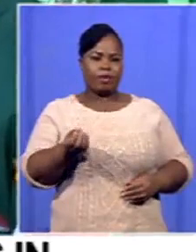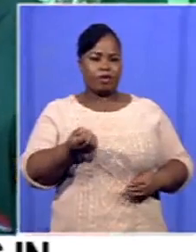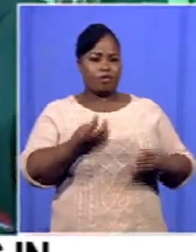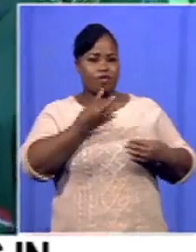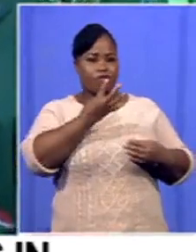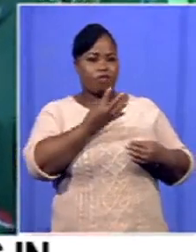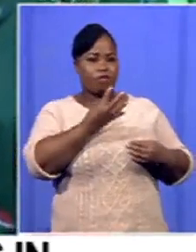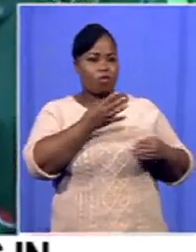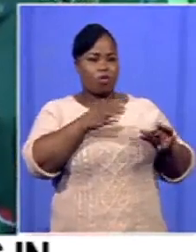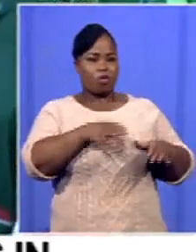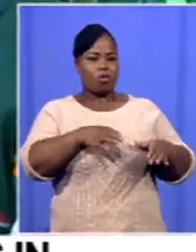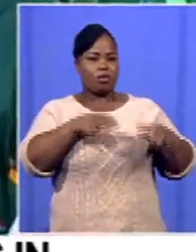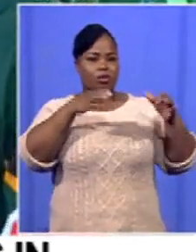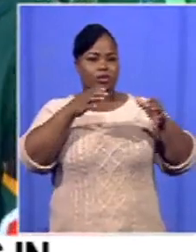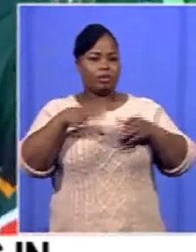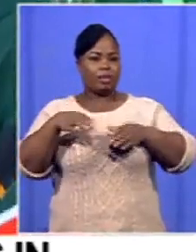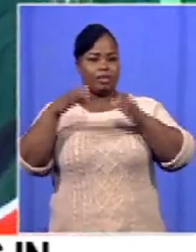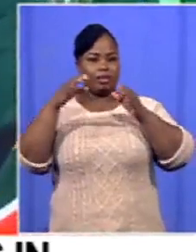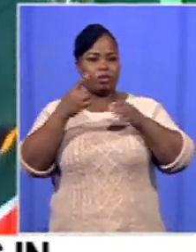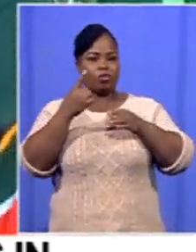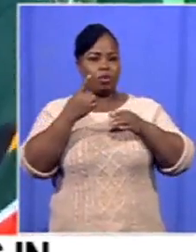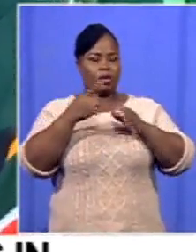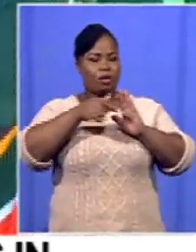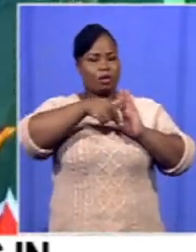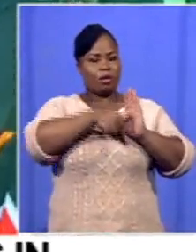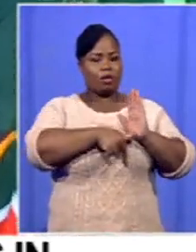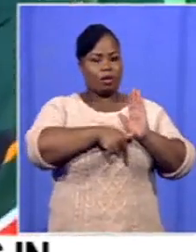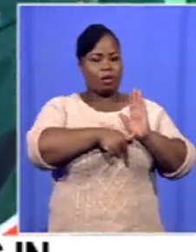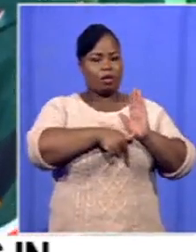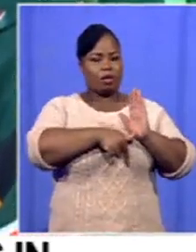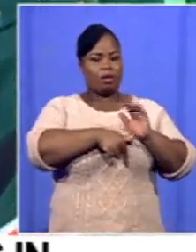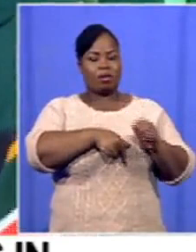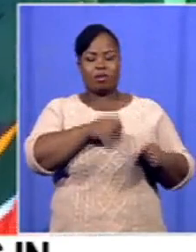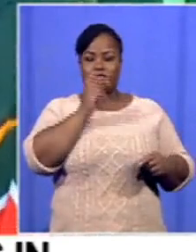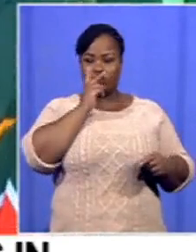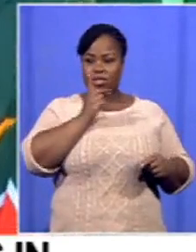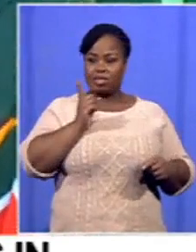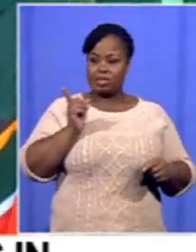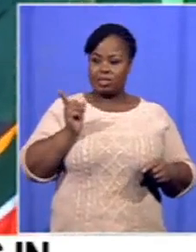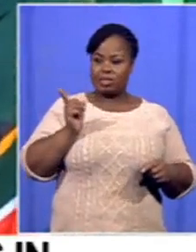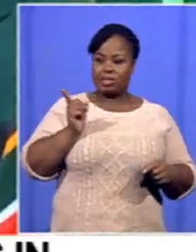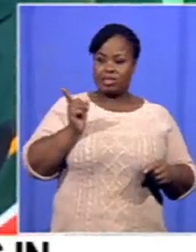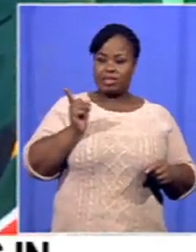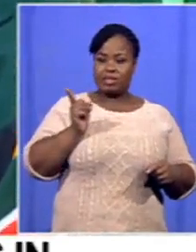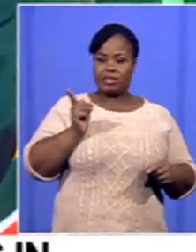tanks in one borehole. Actually, we as you can see, we've got